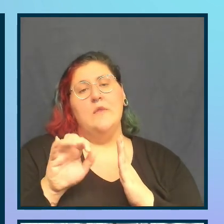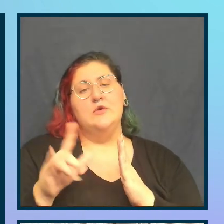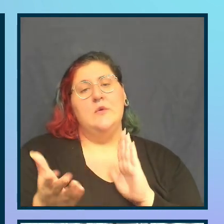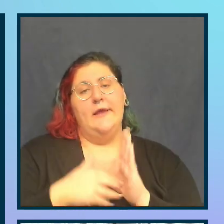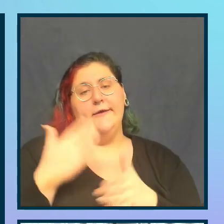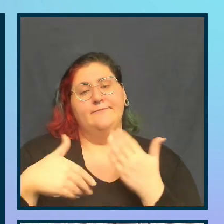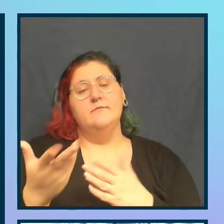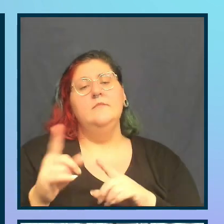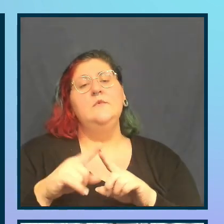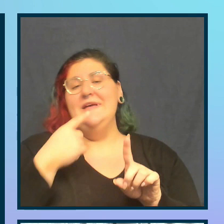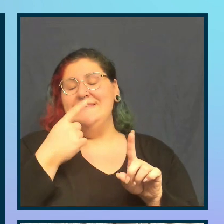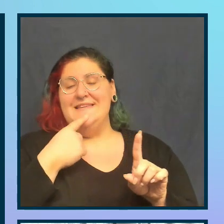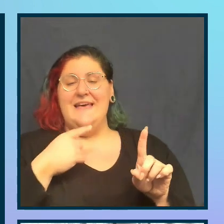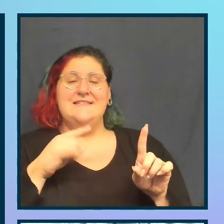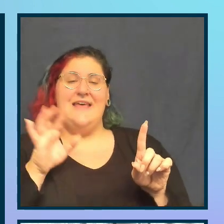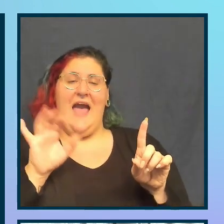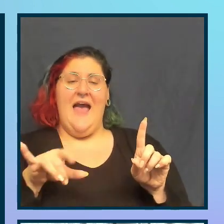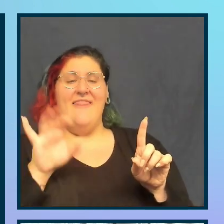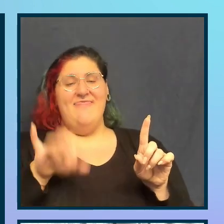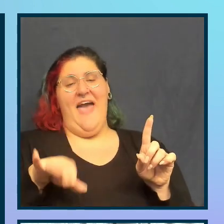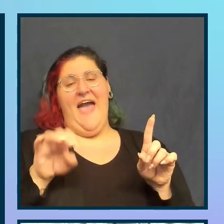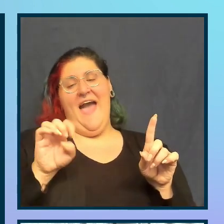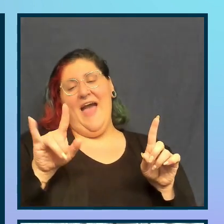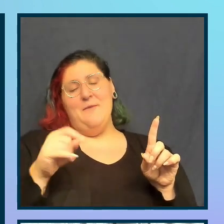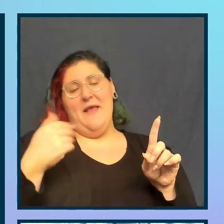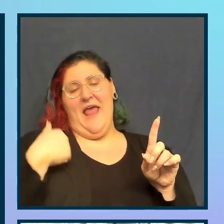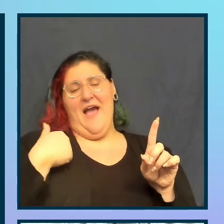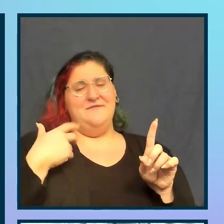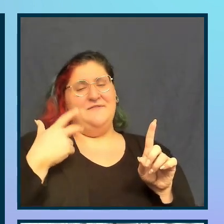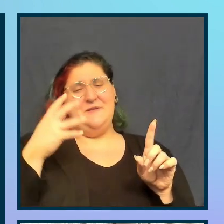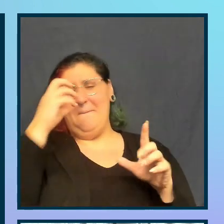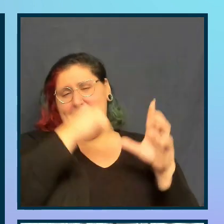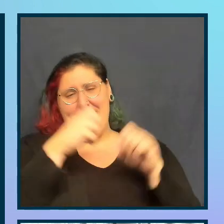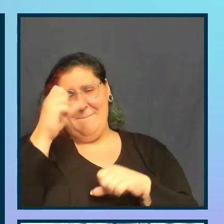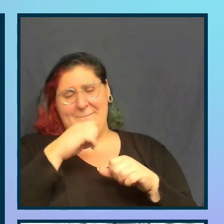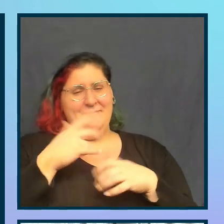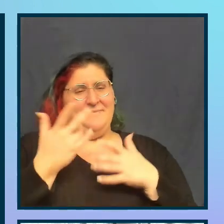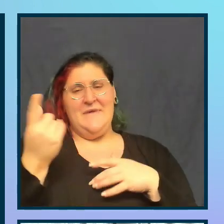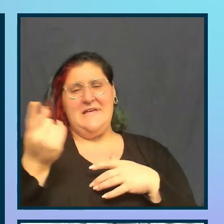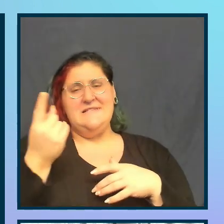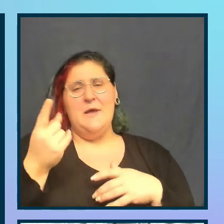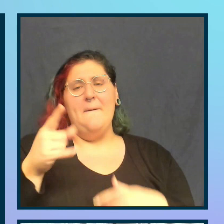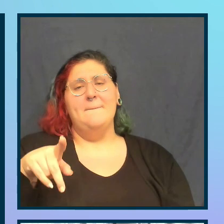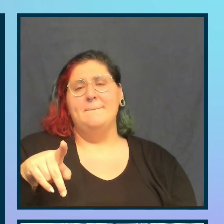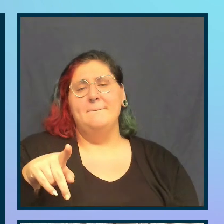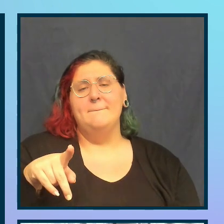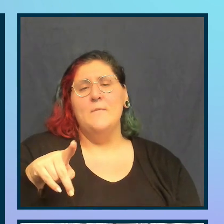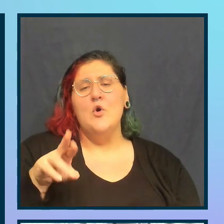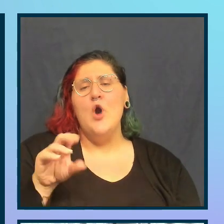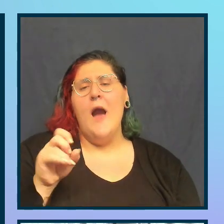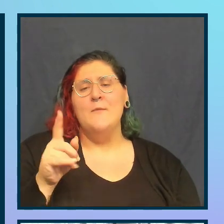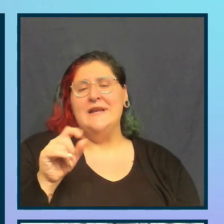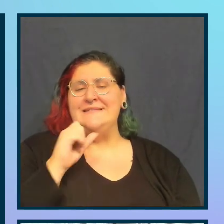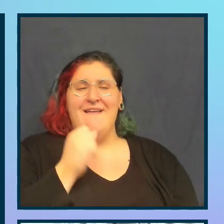properties. So I'm reviewing this. It's going to be the same element because I can see from the element source. And